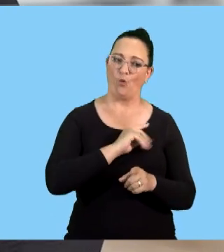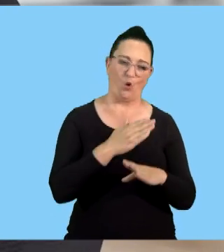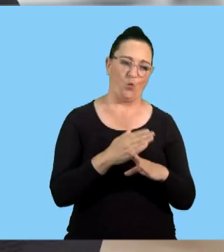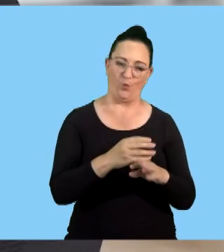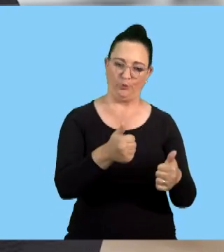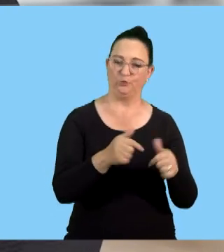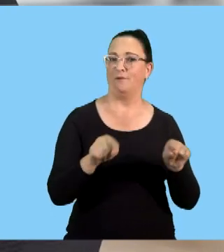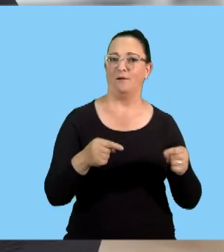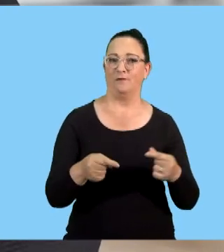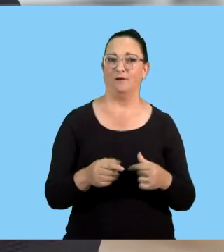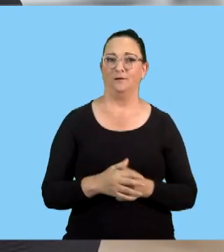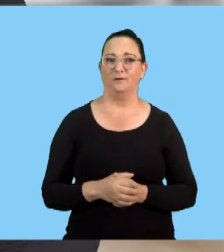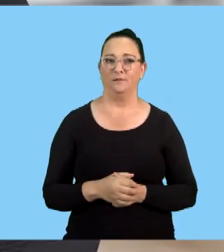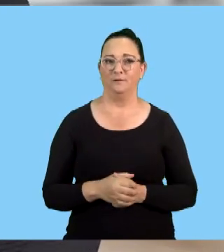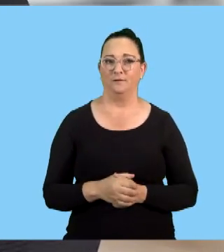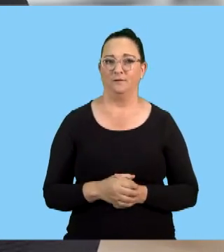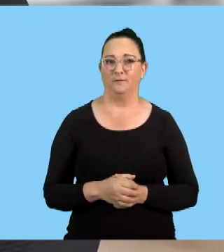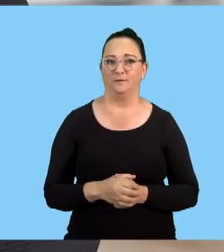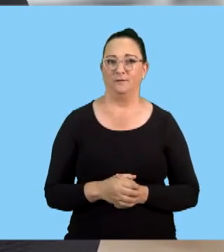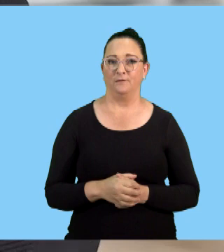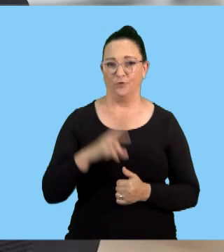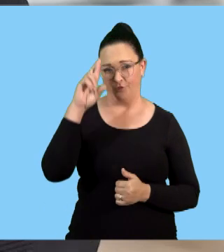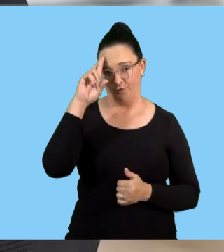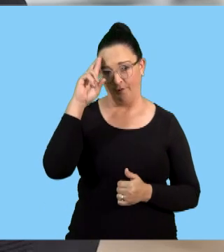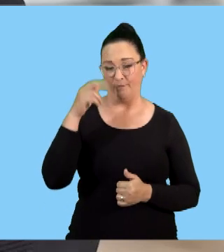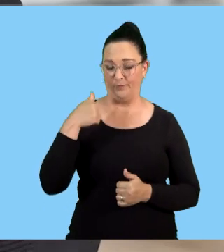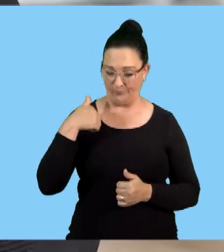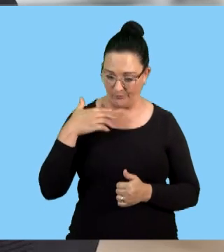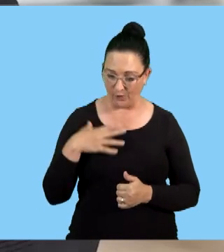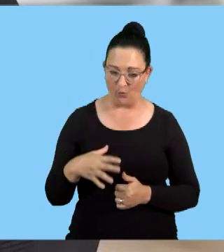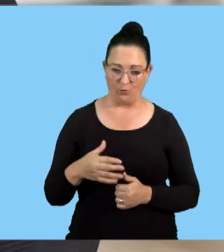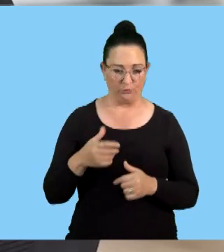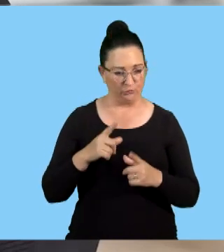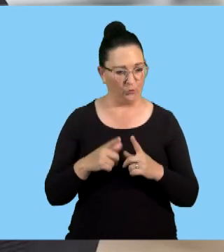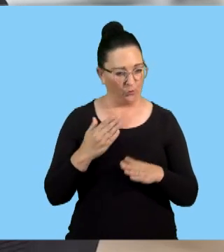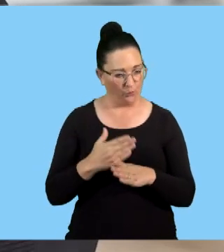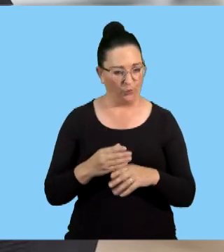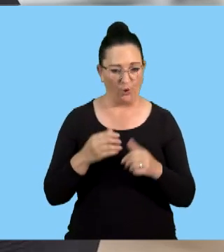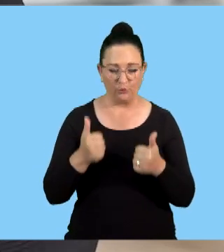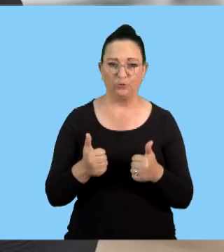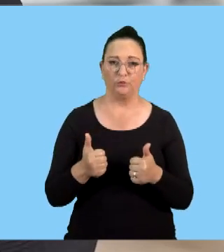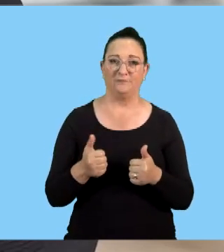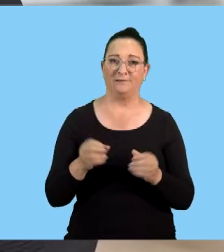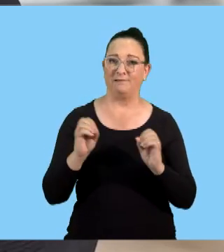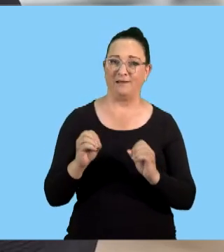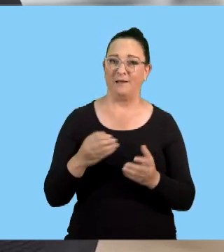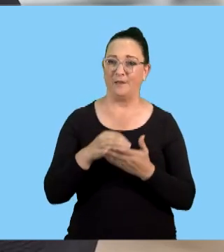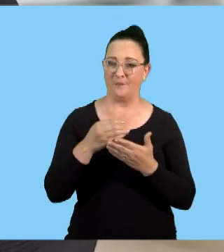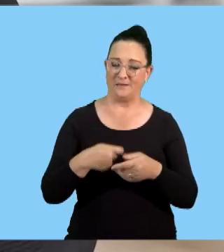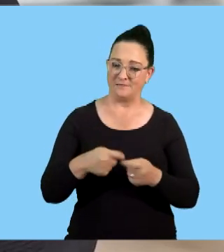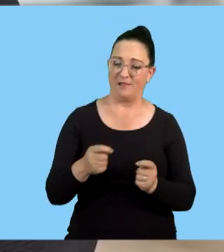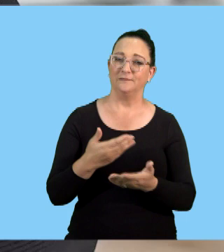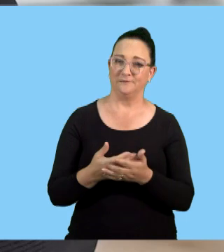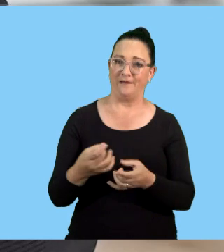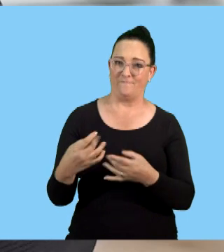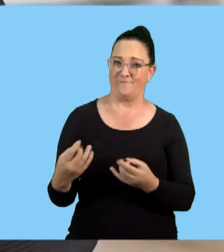productivity. And that's not what we want. Remember, if it has an impact on productivity, it means it will also affect our sales in the long run. So